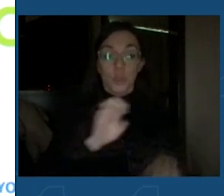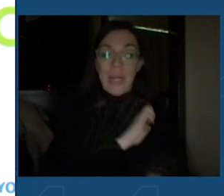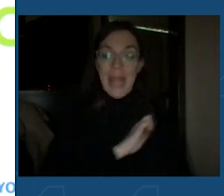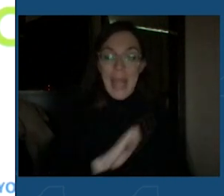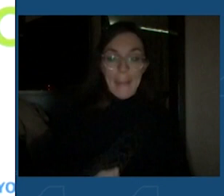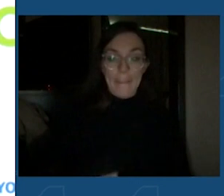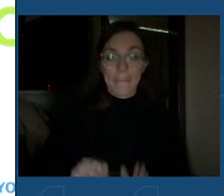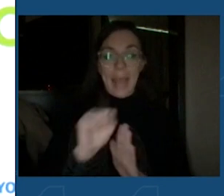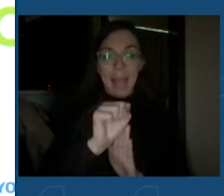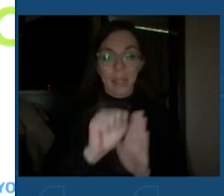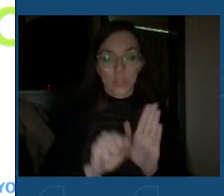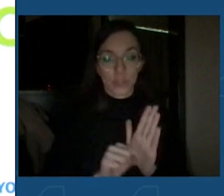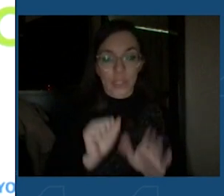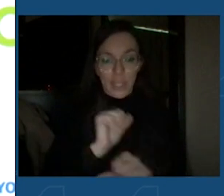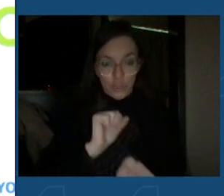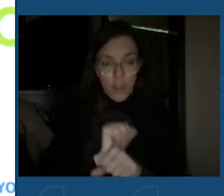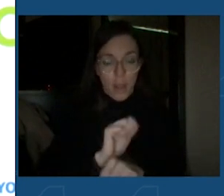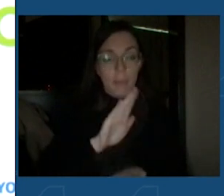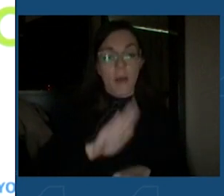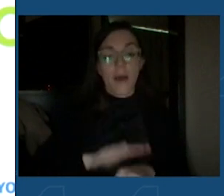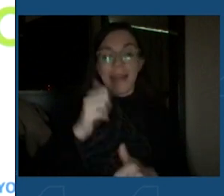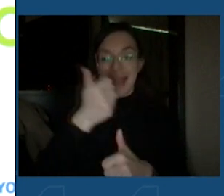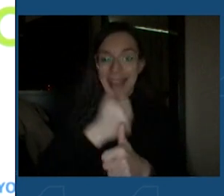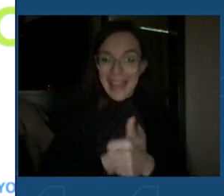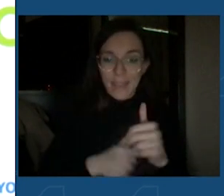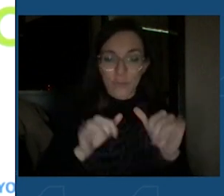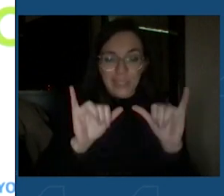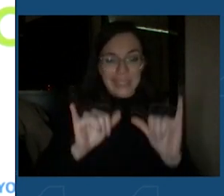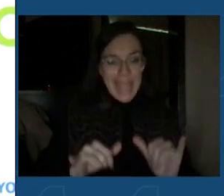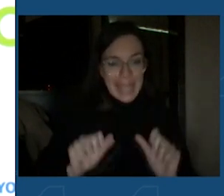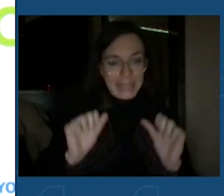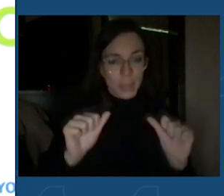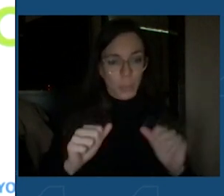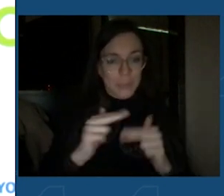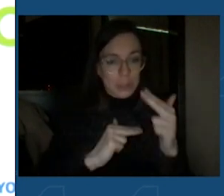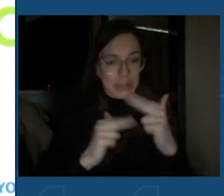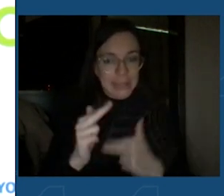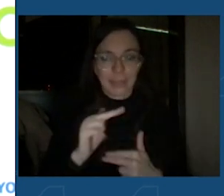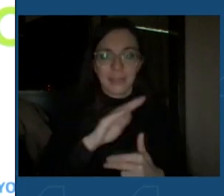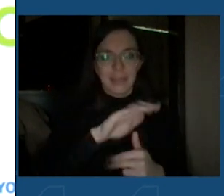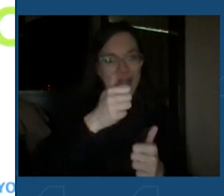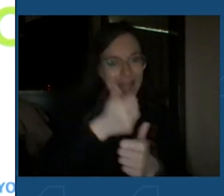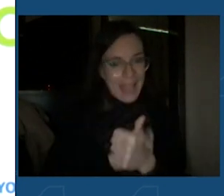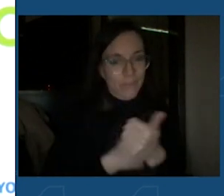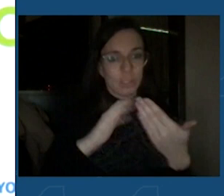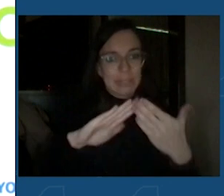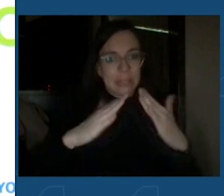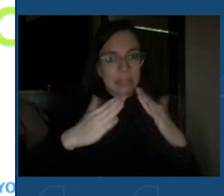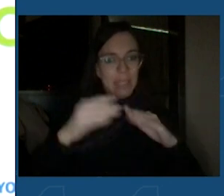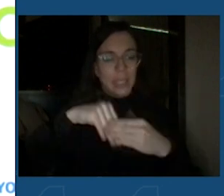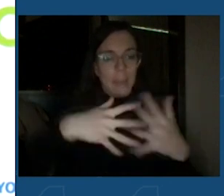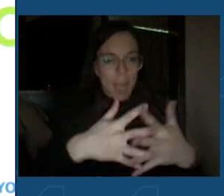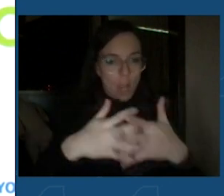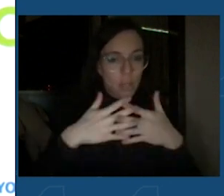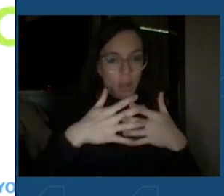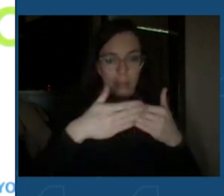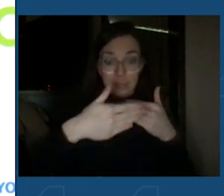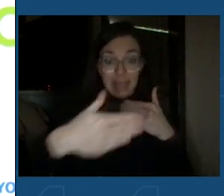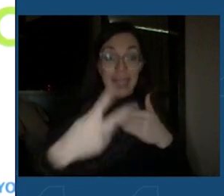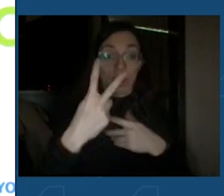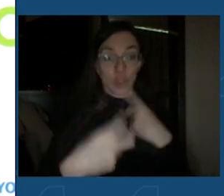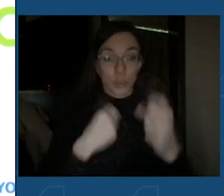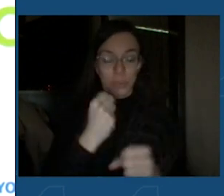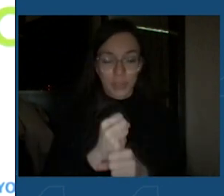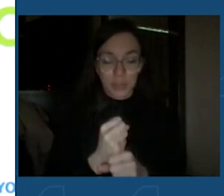on every sizable building in every city in America in the next 2 years, we would probably